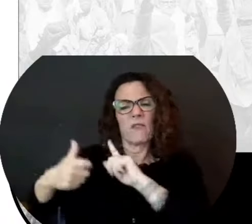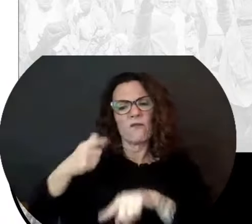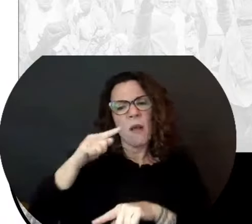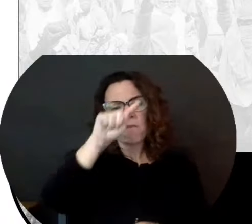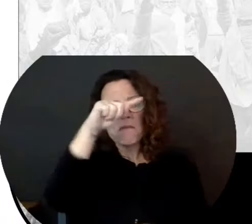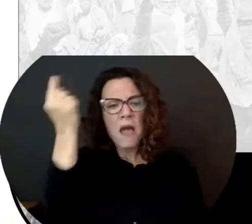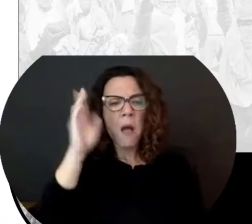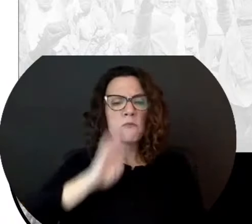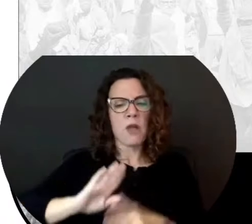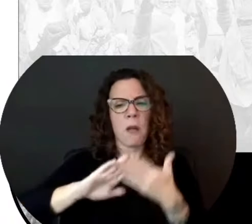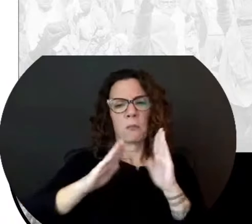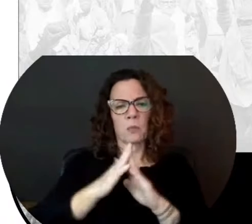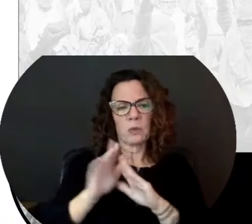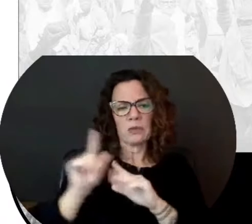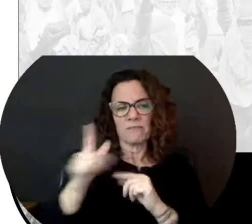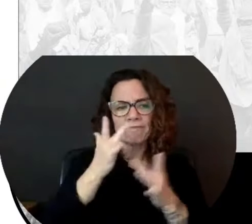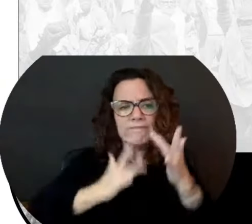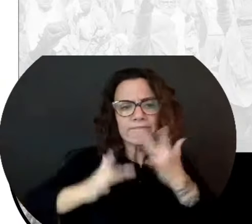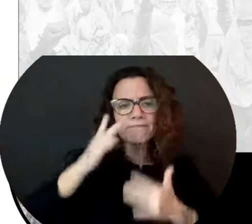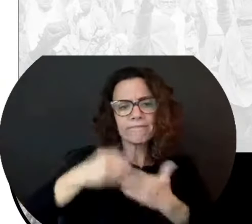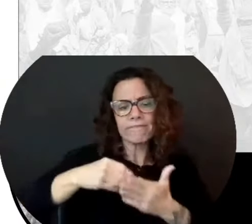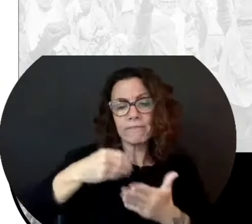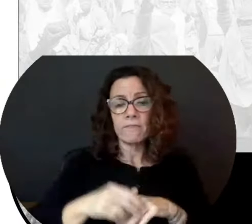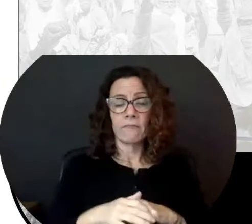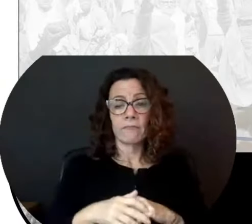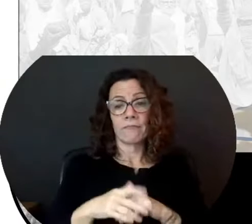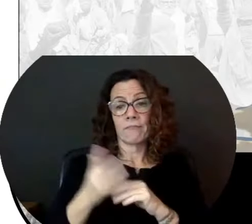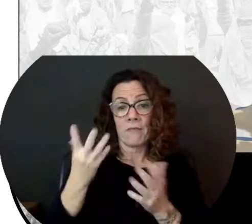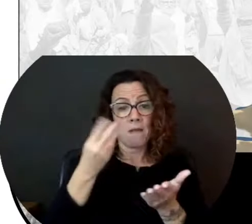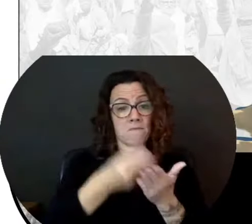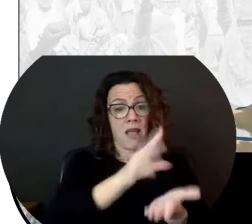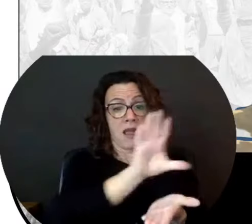the question becomes, with whom?